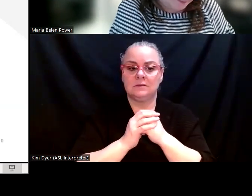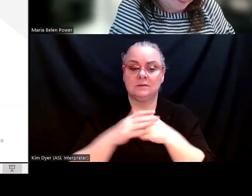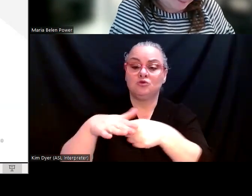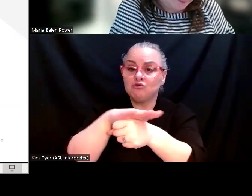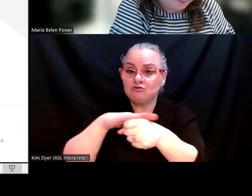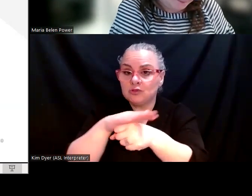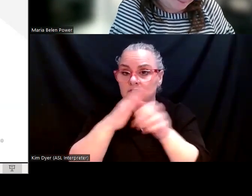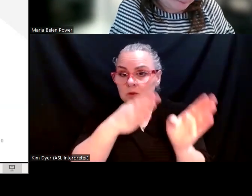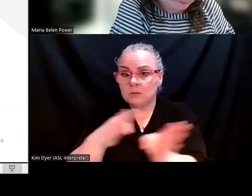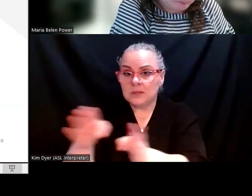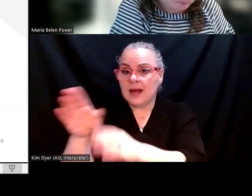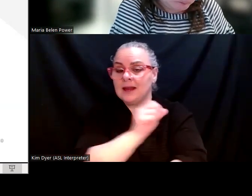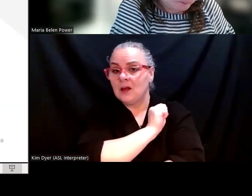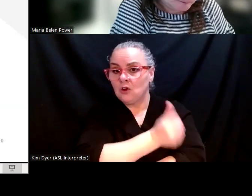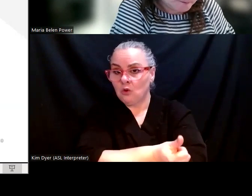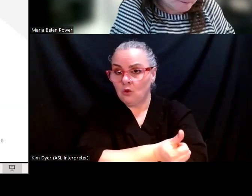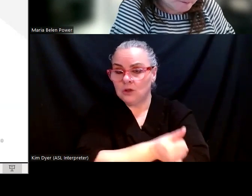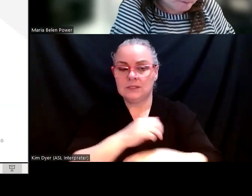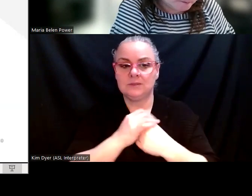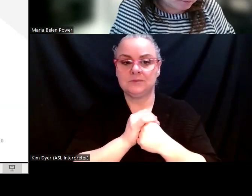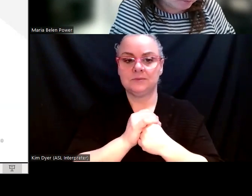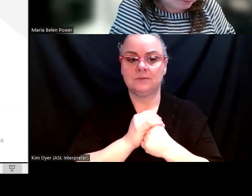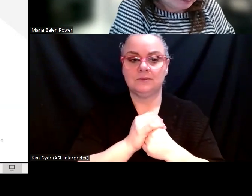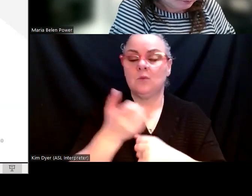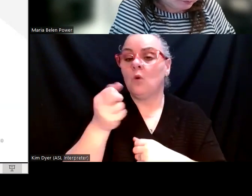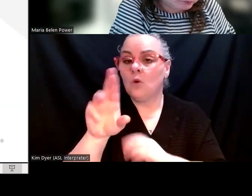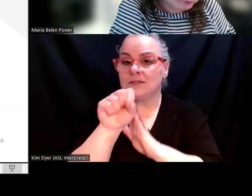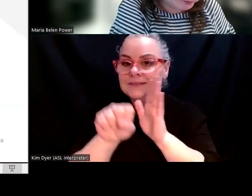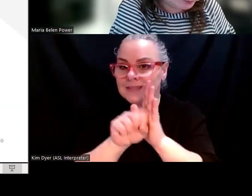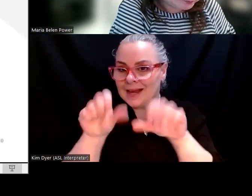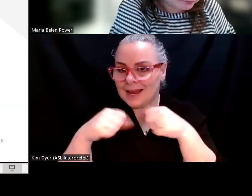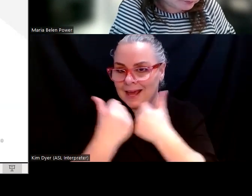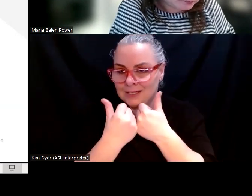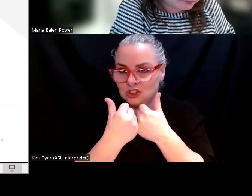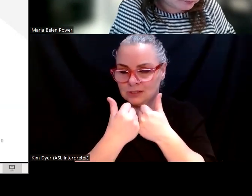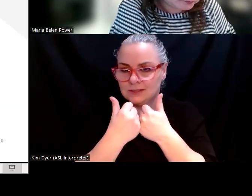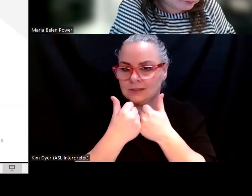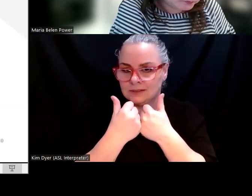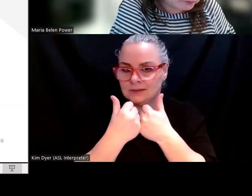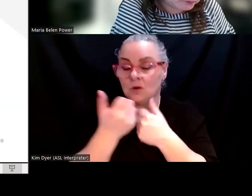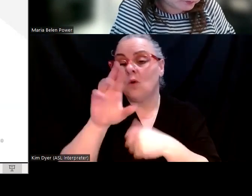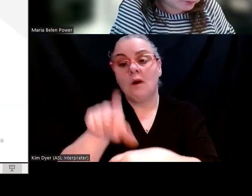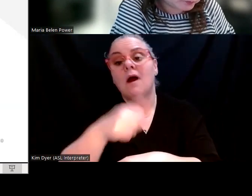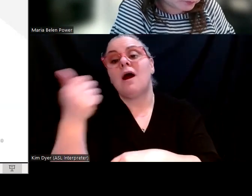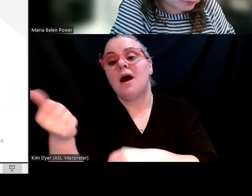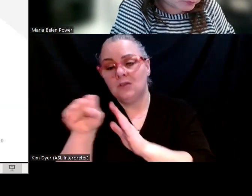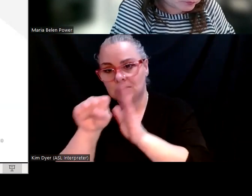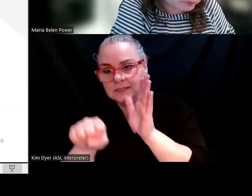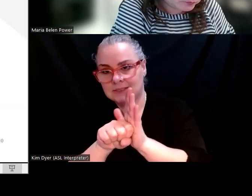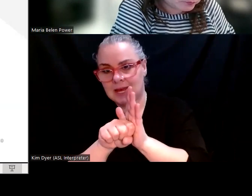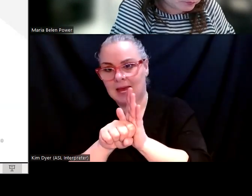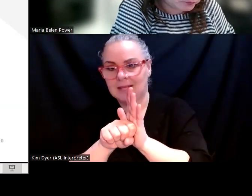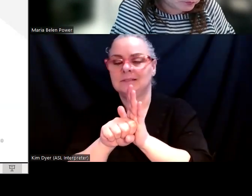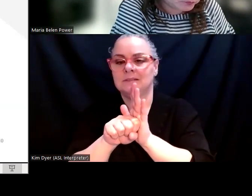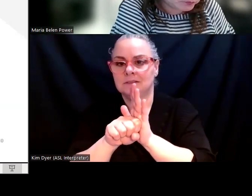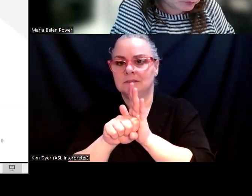regional planning authorities, or state agencies, or other state